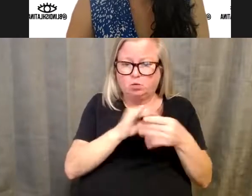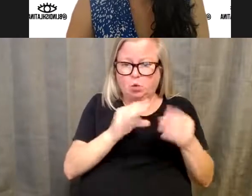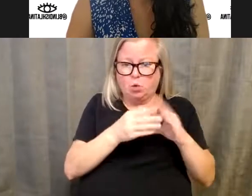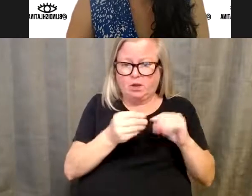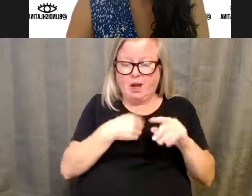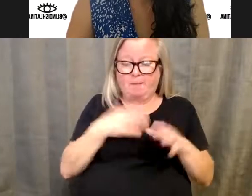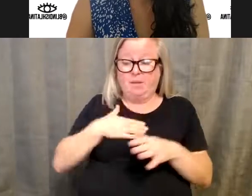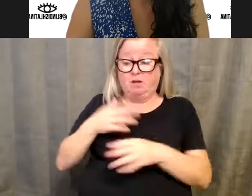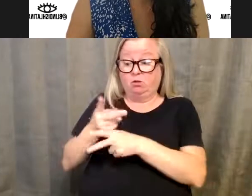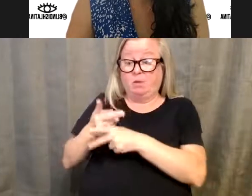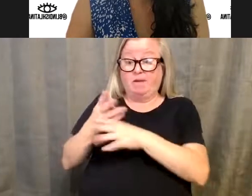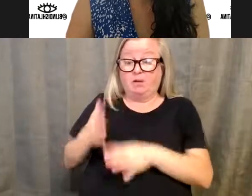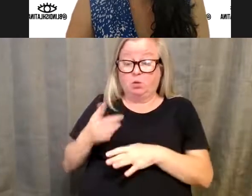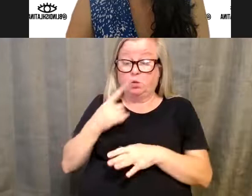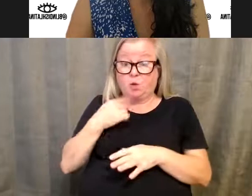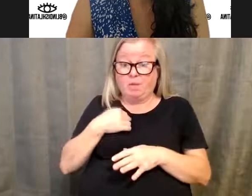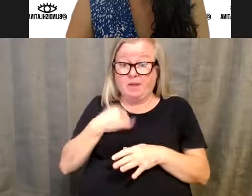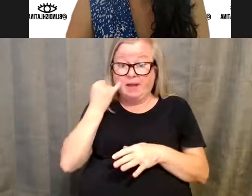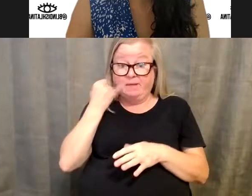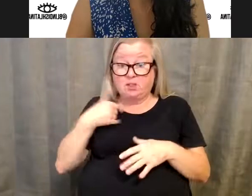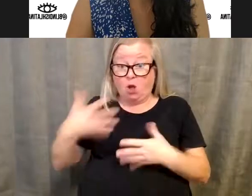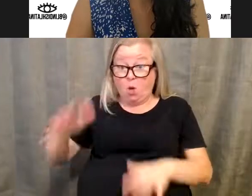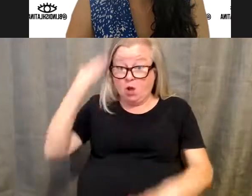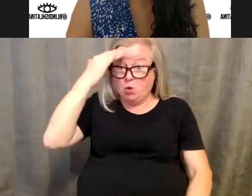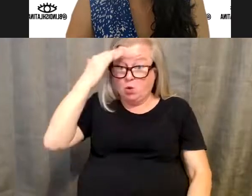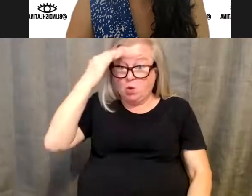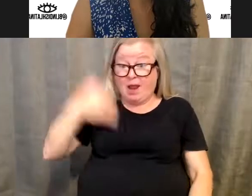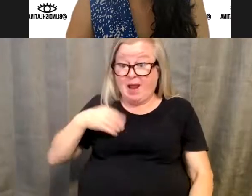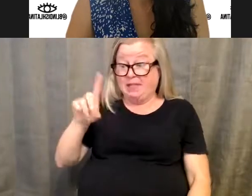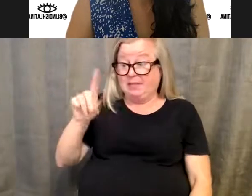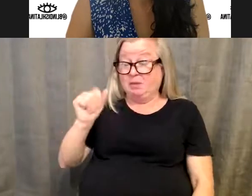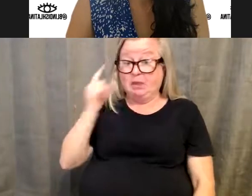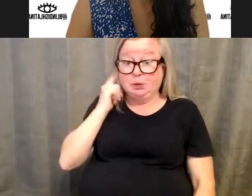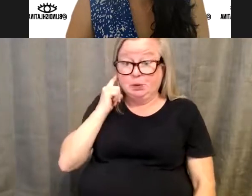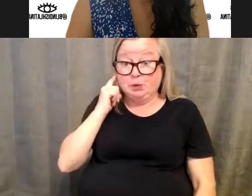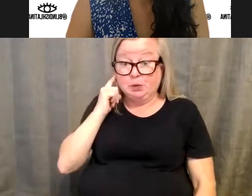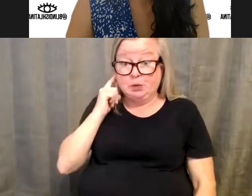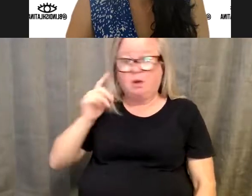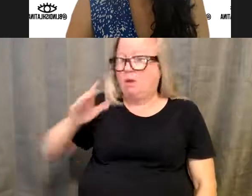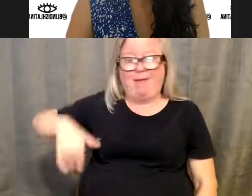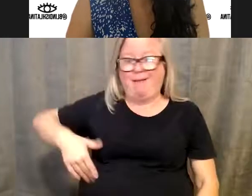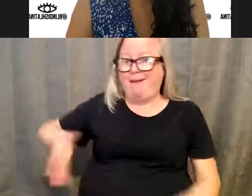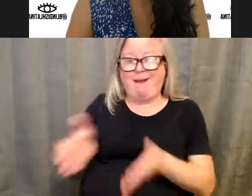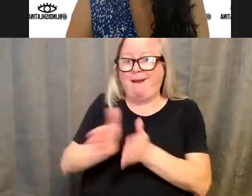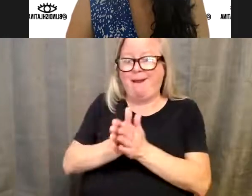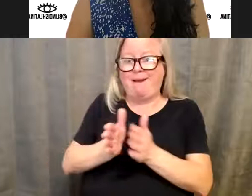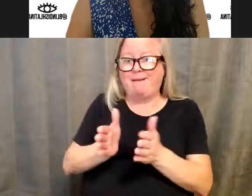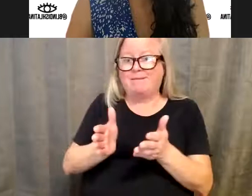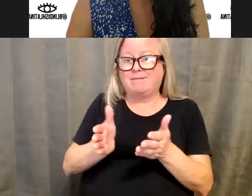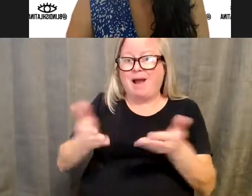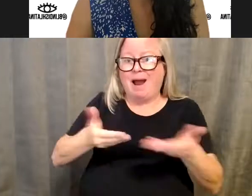told me if she had known that I had a hearing disability, she wouldn't have hired me because I requested a few $1,000s